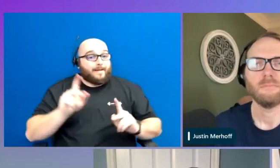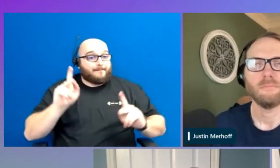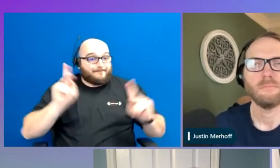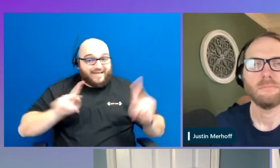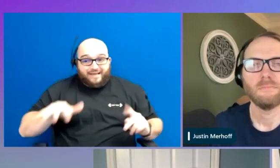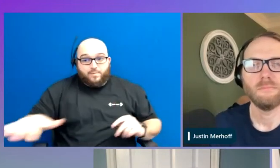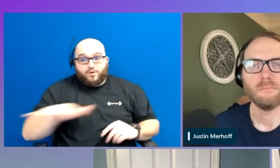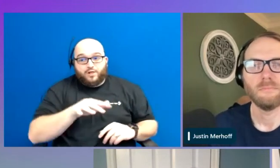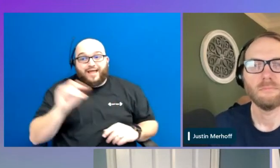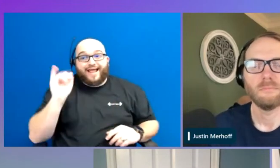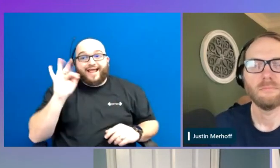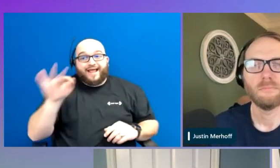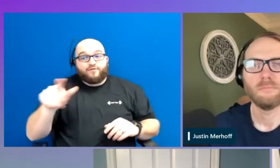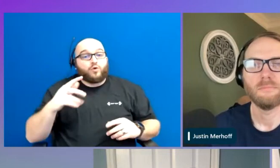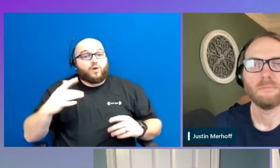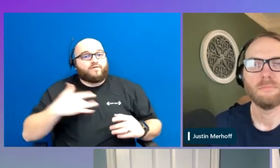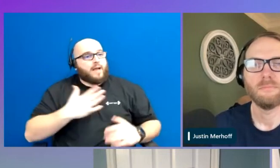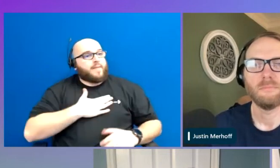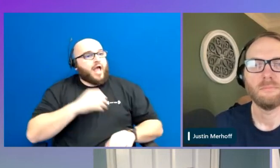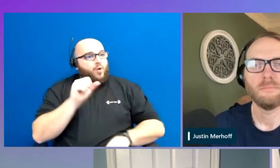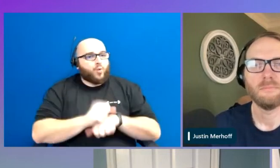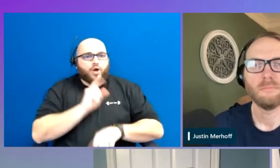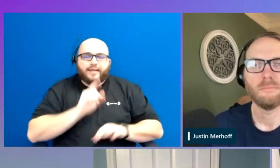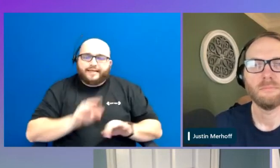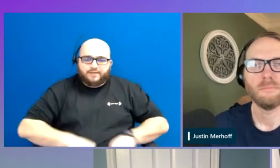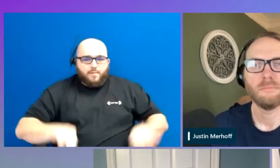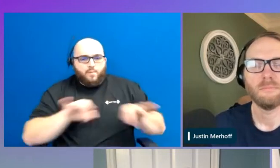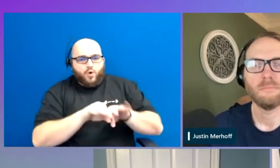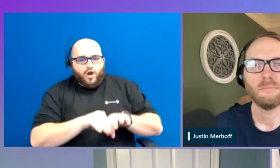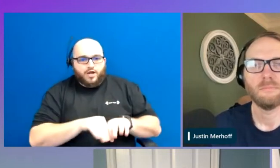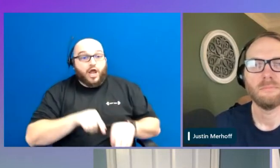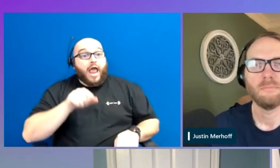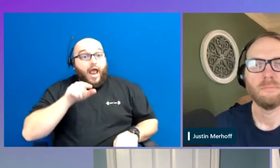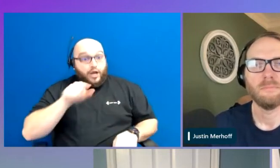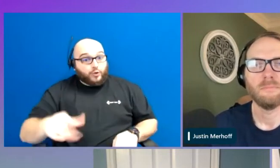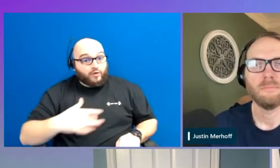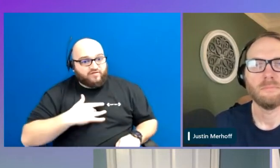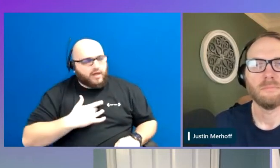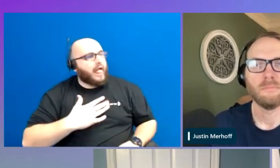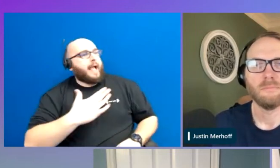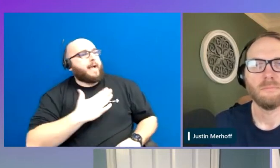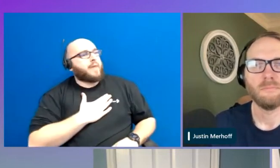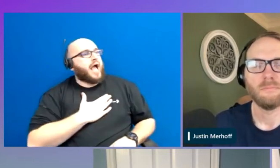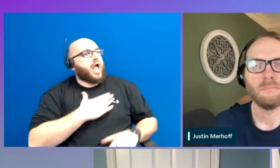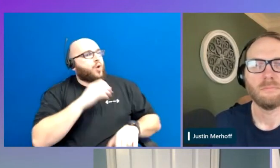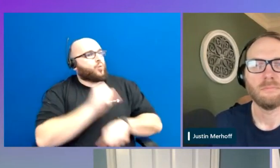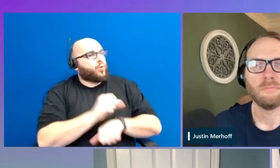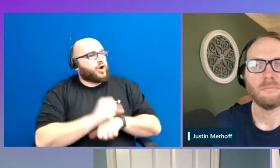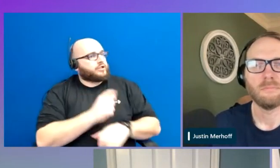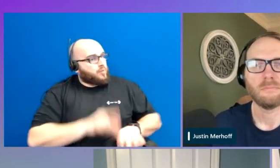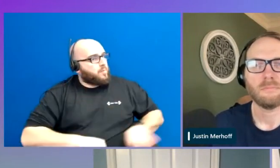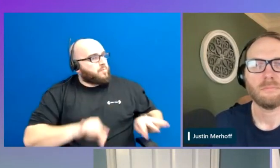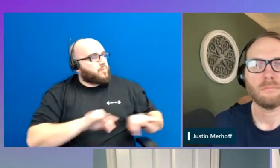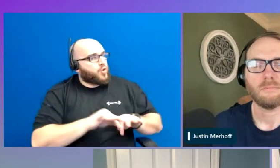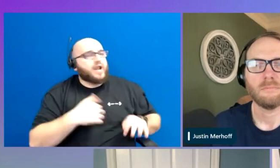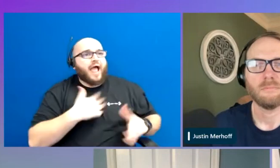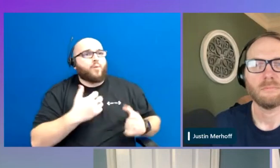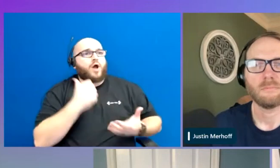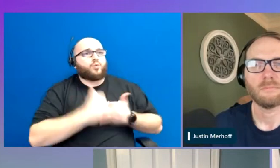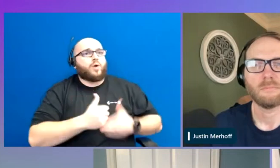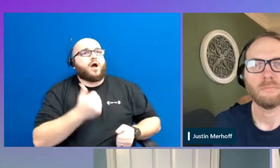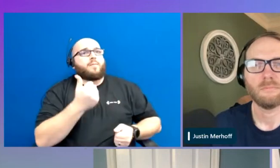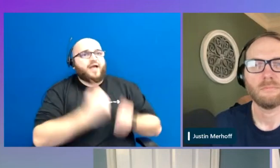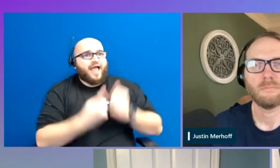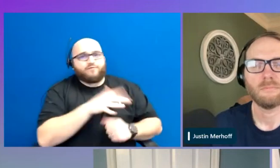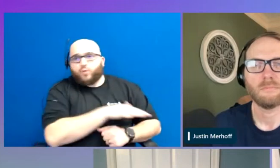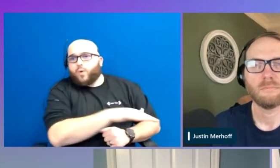you're doing and you truly want to help everyone, you're not doing